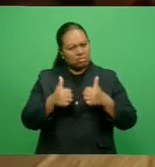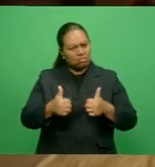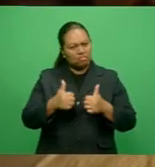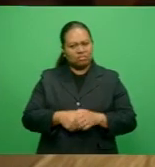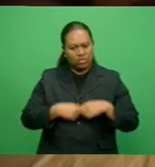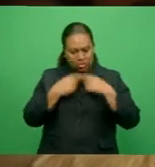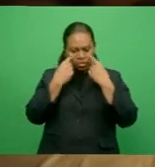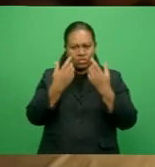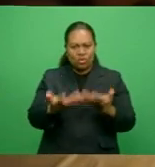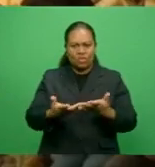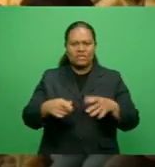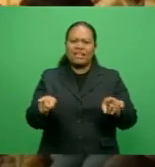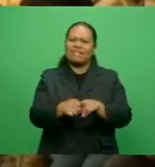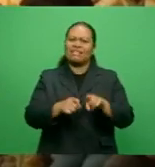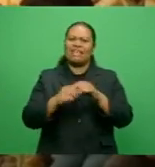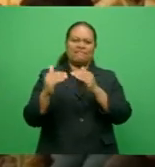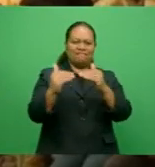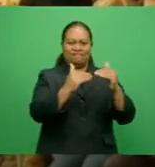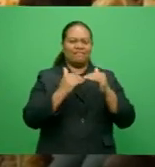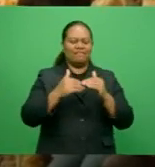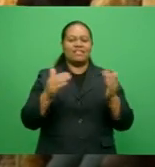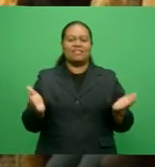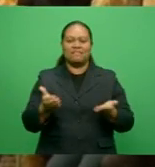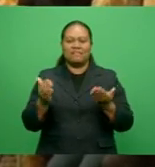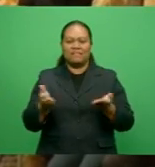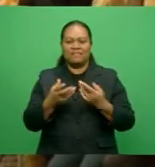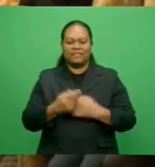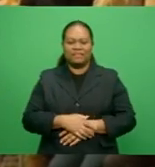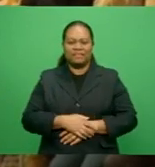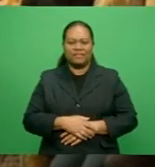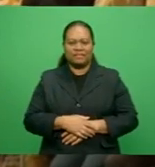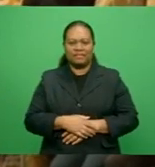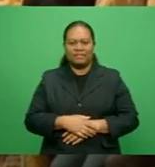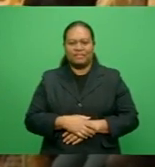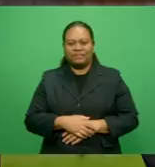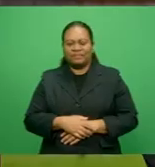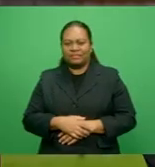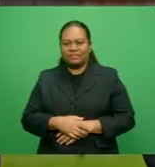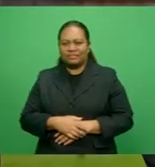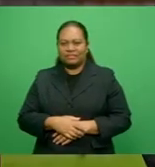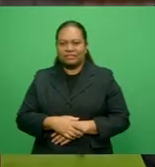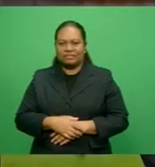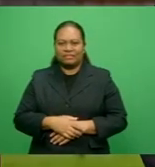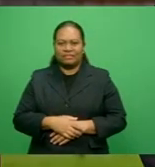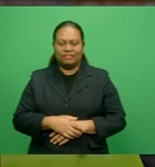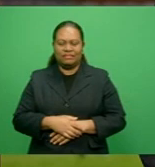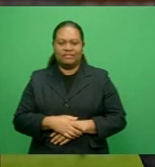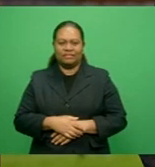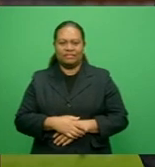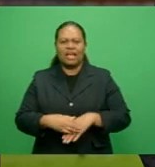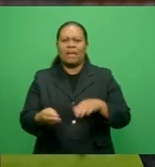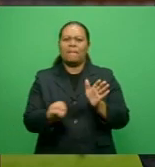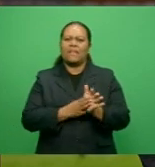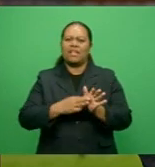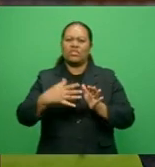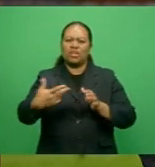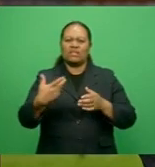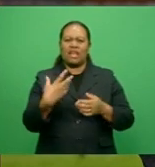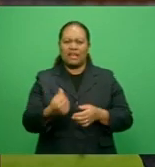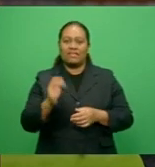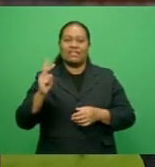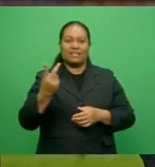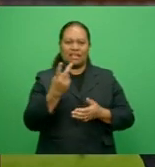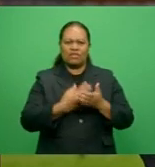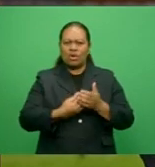having an equal playing field in the country. Aquila Dama, FBC Sports. Manchester City held off a